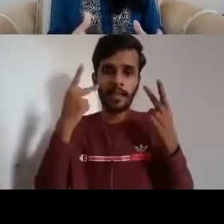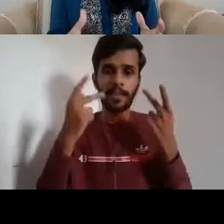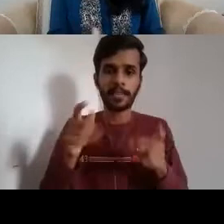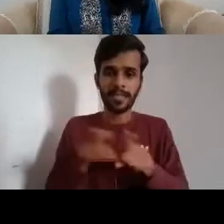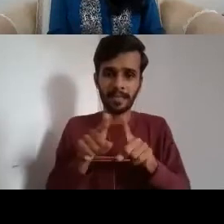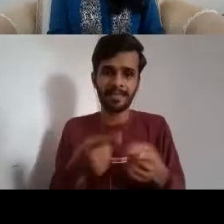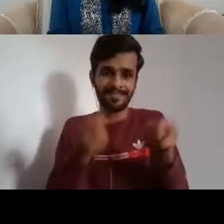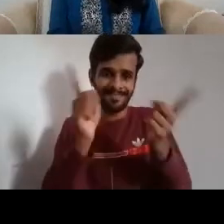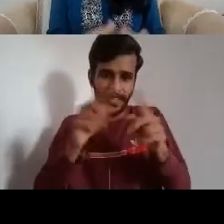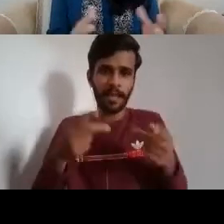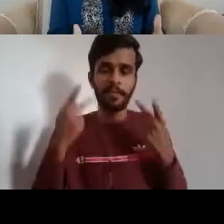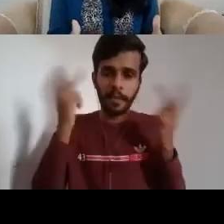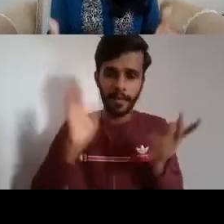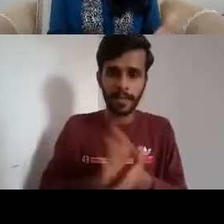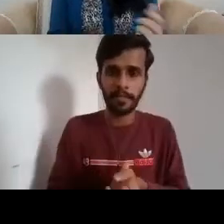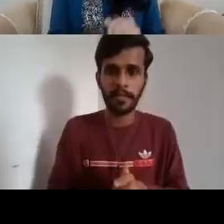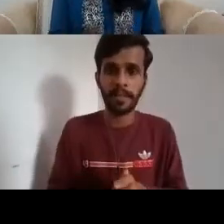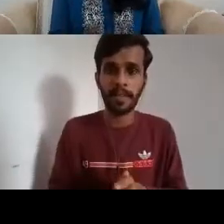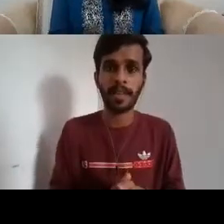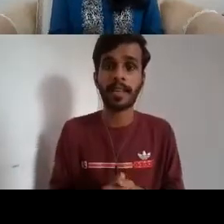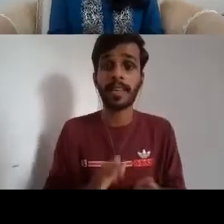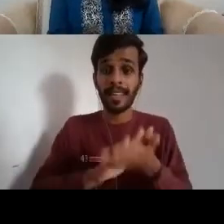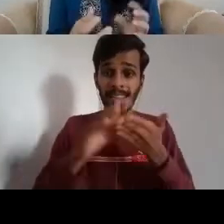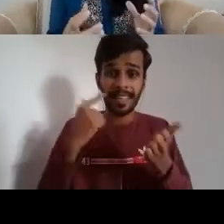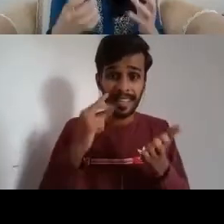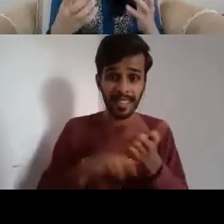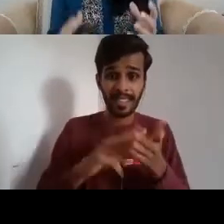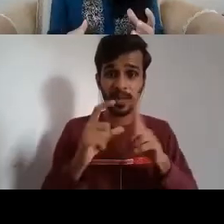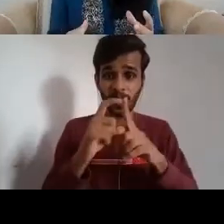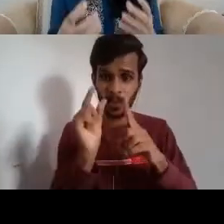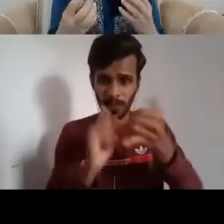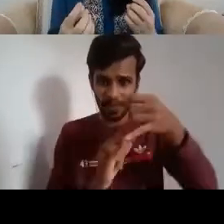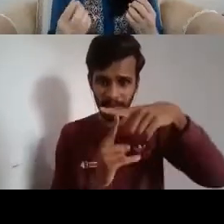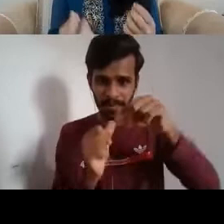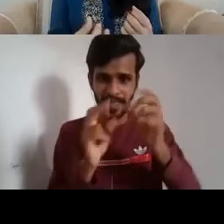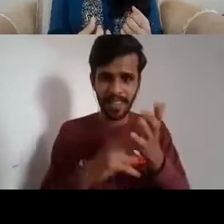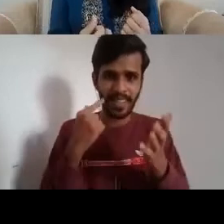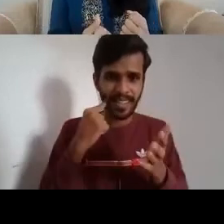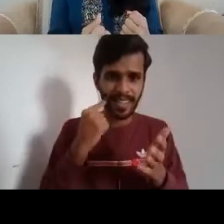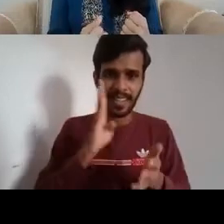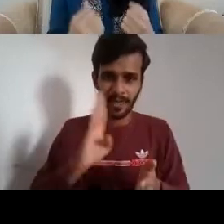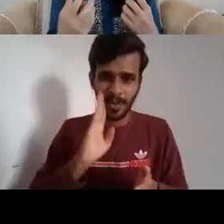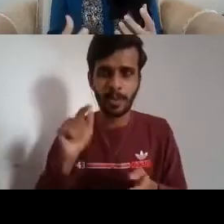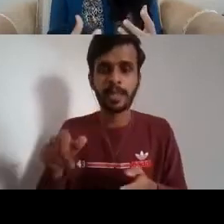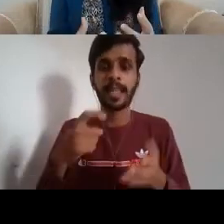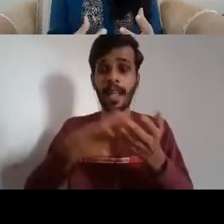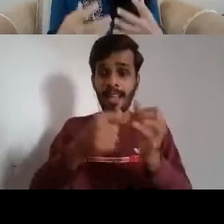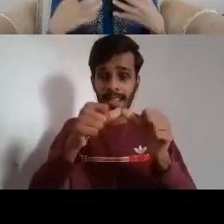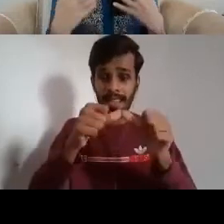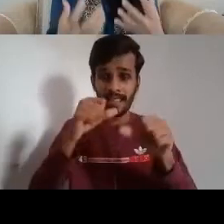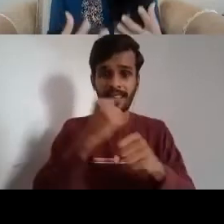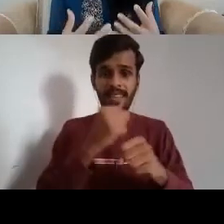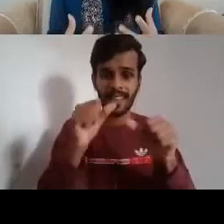broadly categorized of Hindustani airs, which were essentially Hindustani ragas and